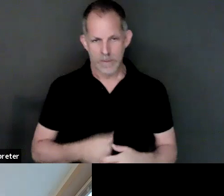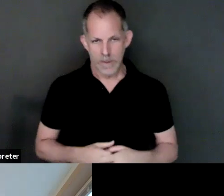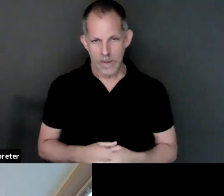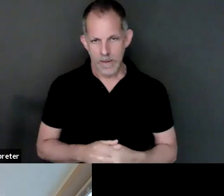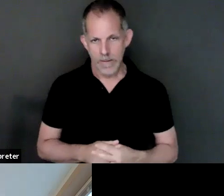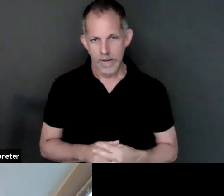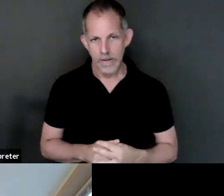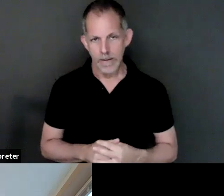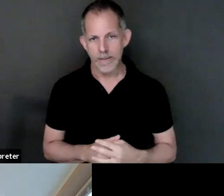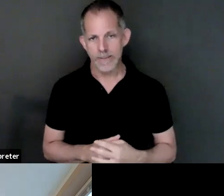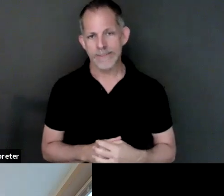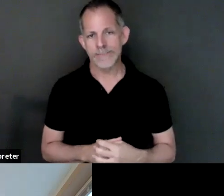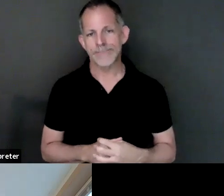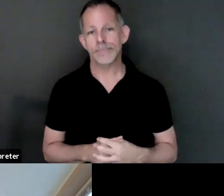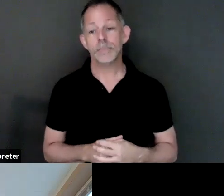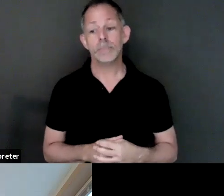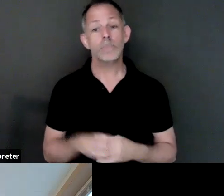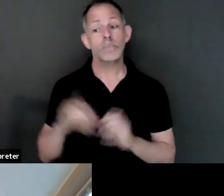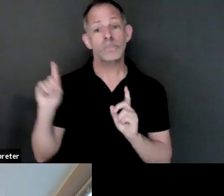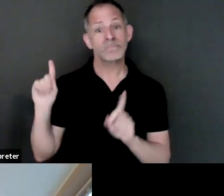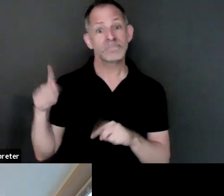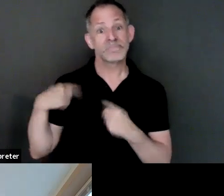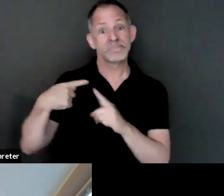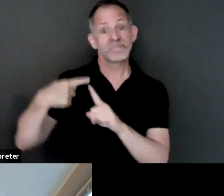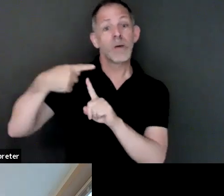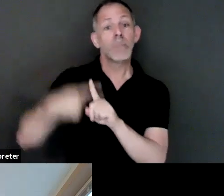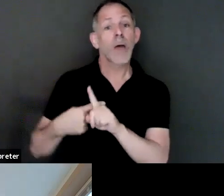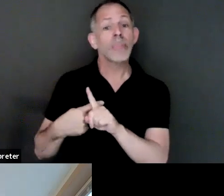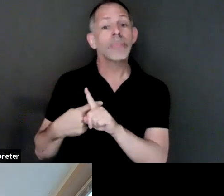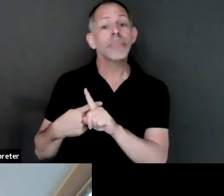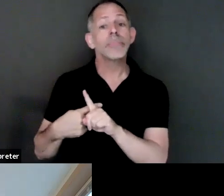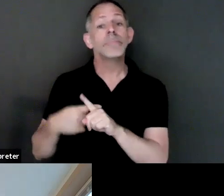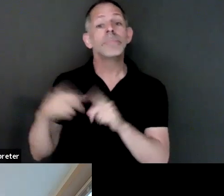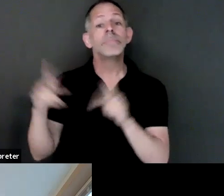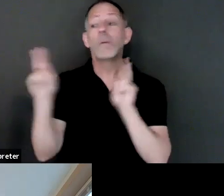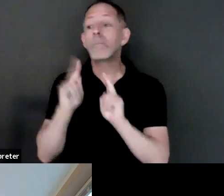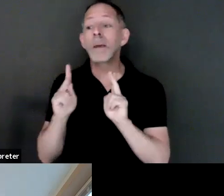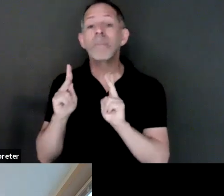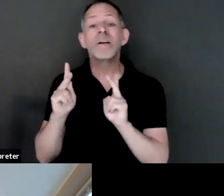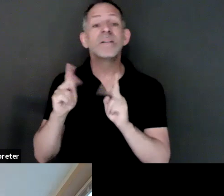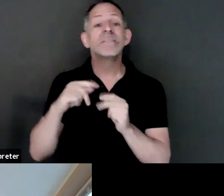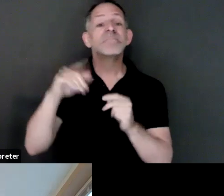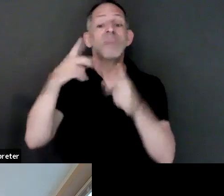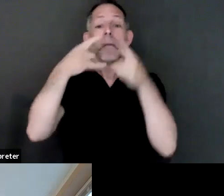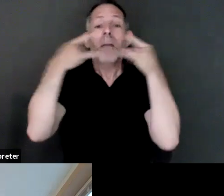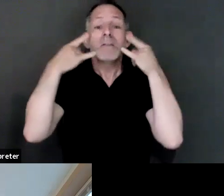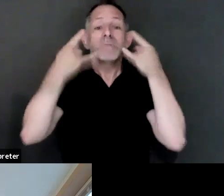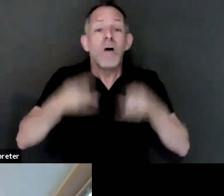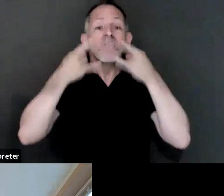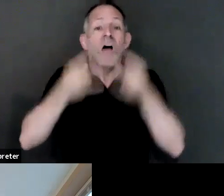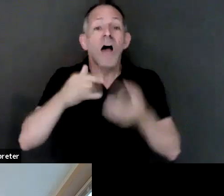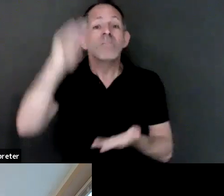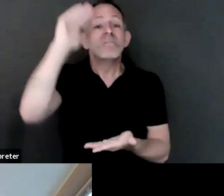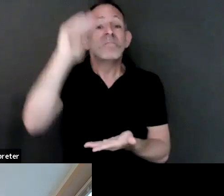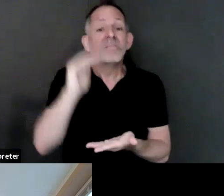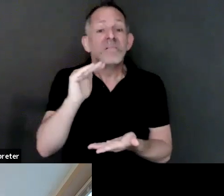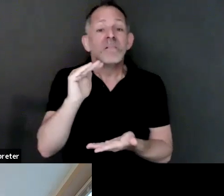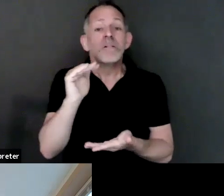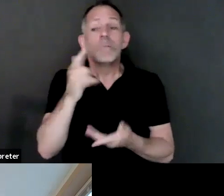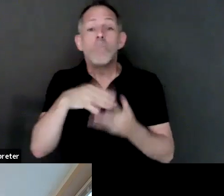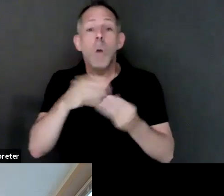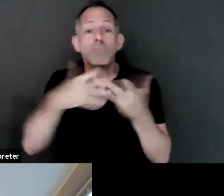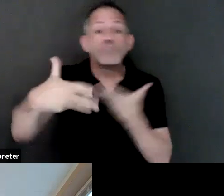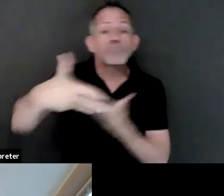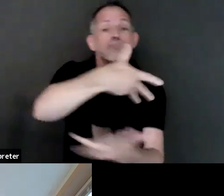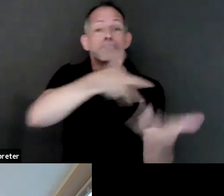including masking, social distancing, and gatherings, and obviously the more contagious Delta strain of the